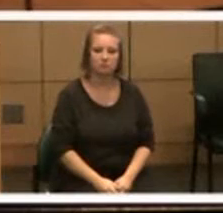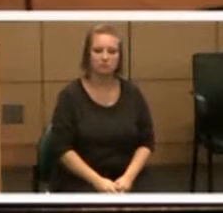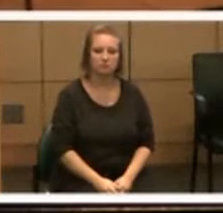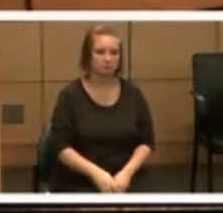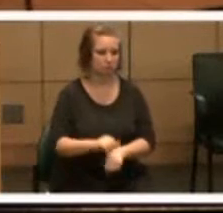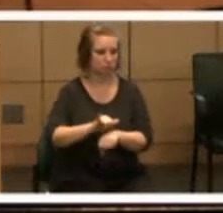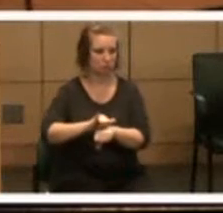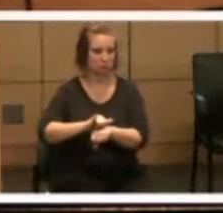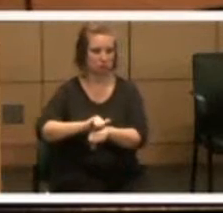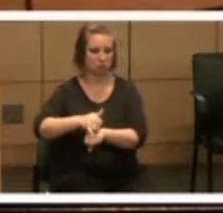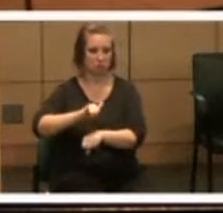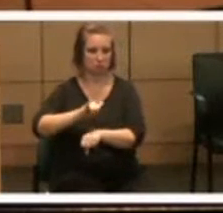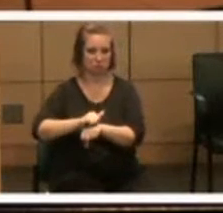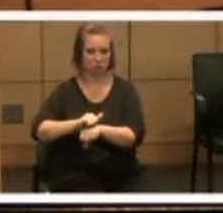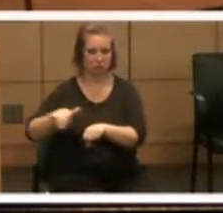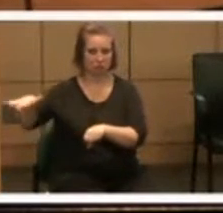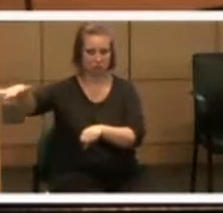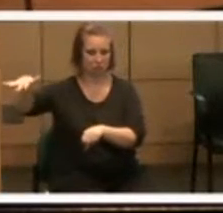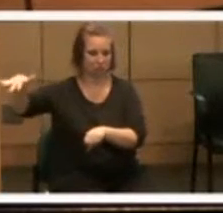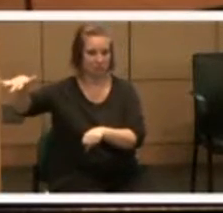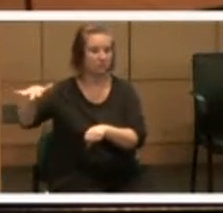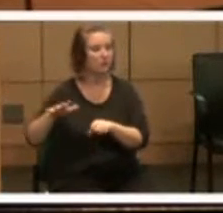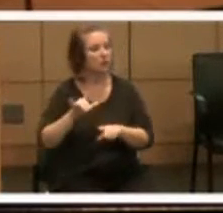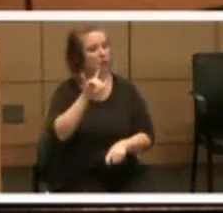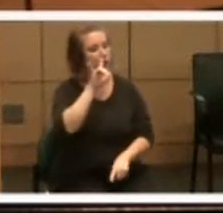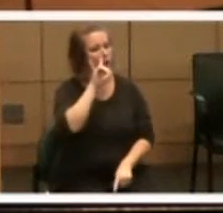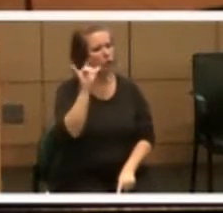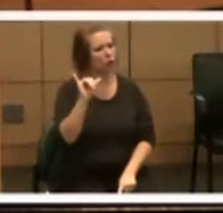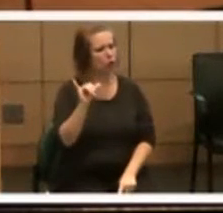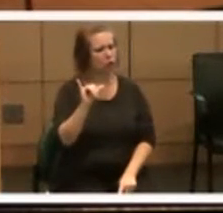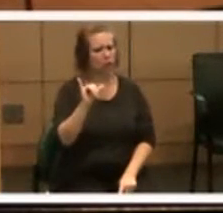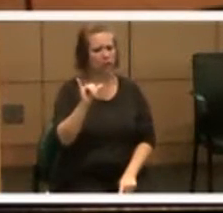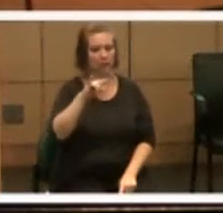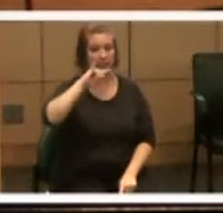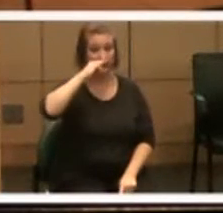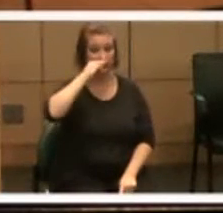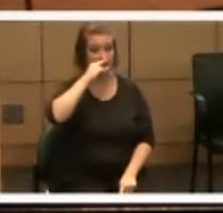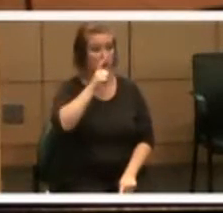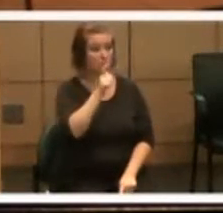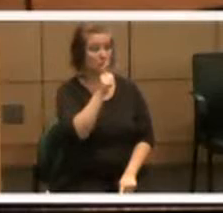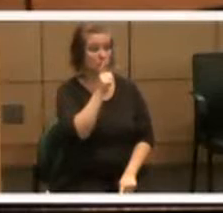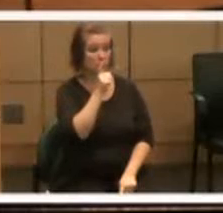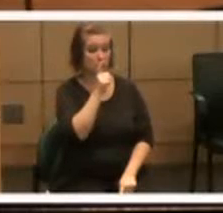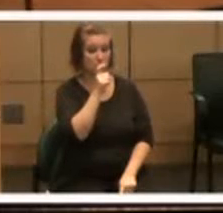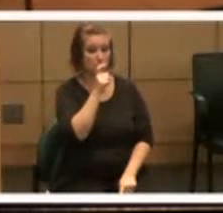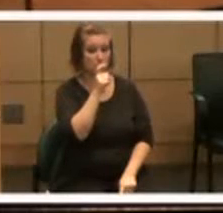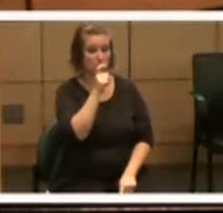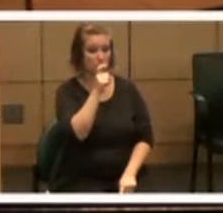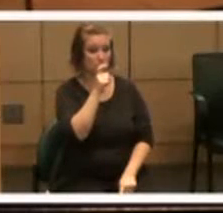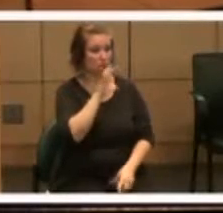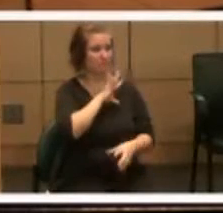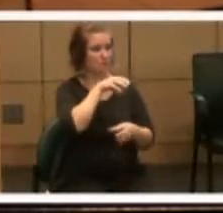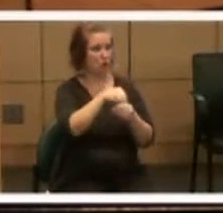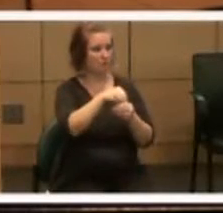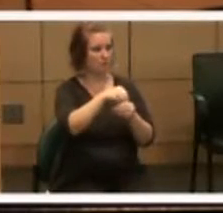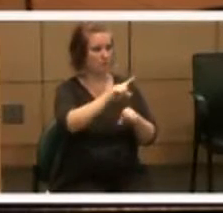It looked like the kids who were in the longitudinal